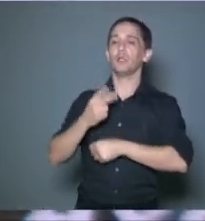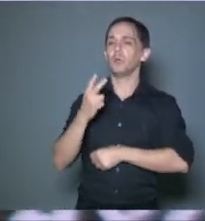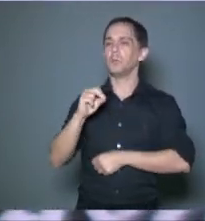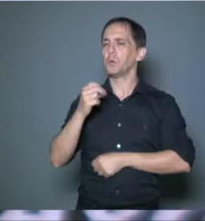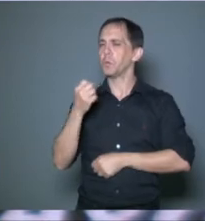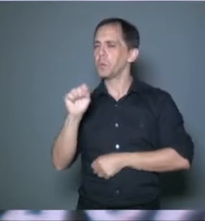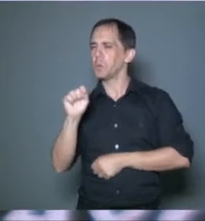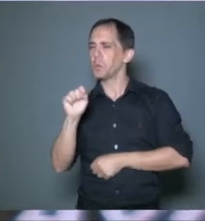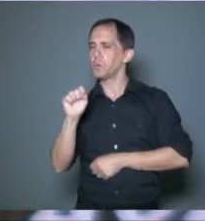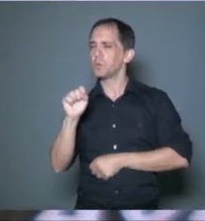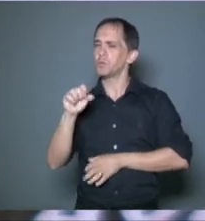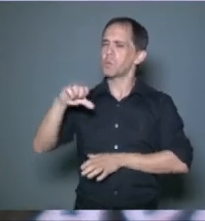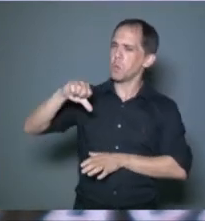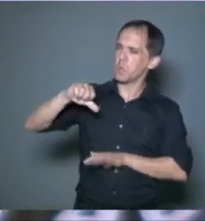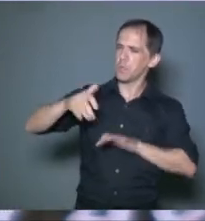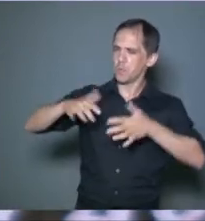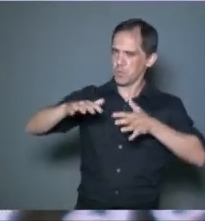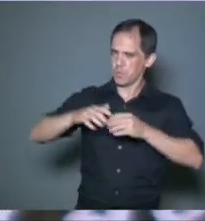2008, 2009, and the company